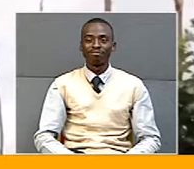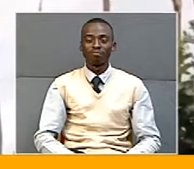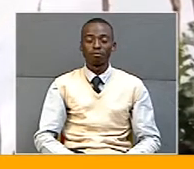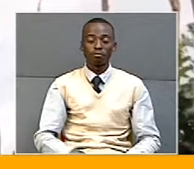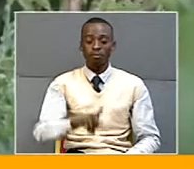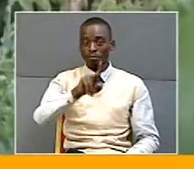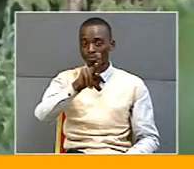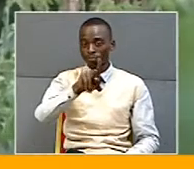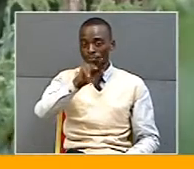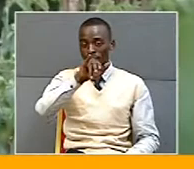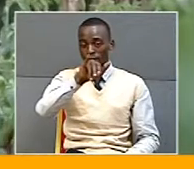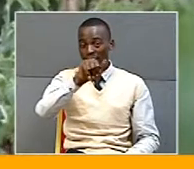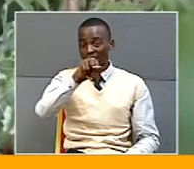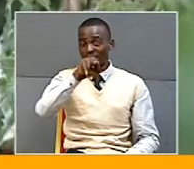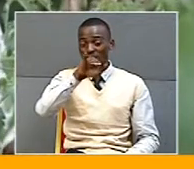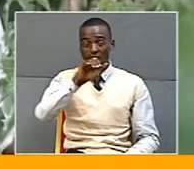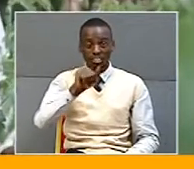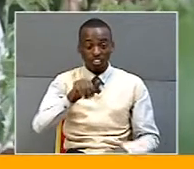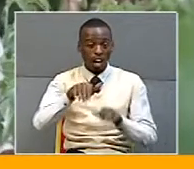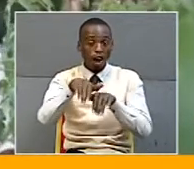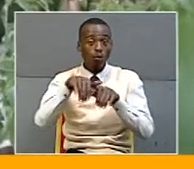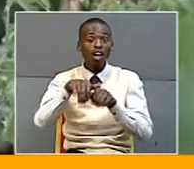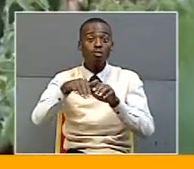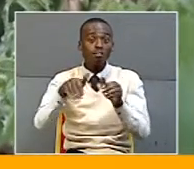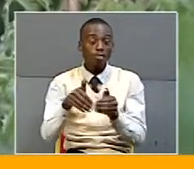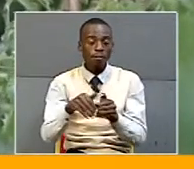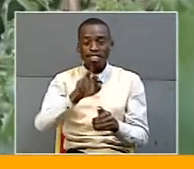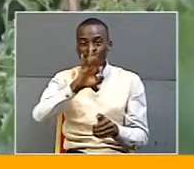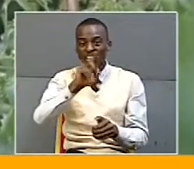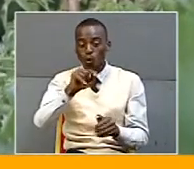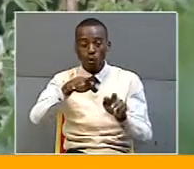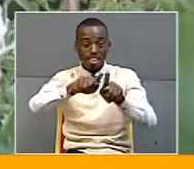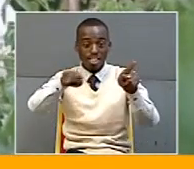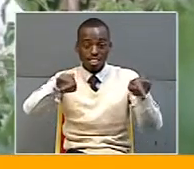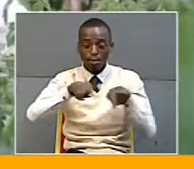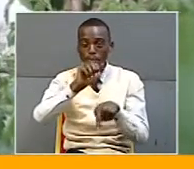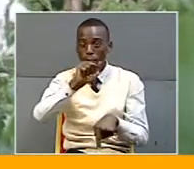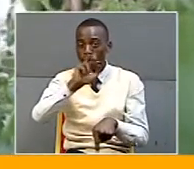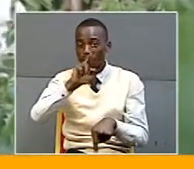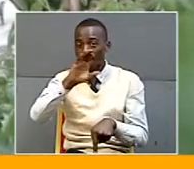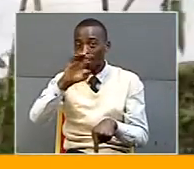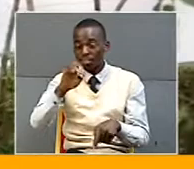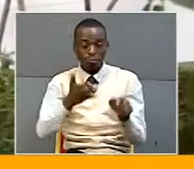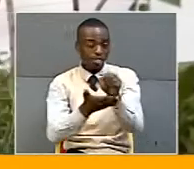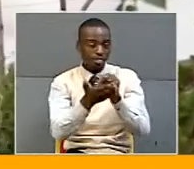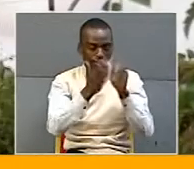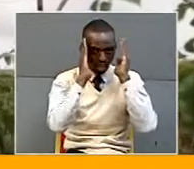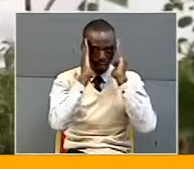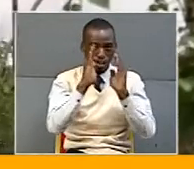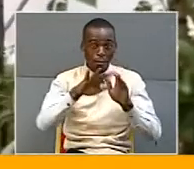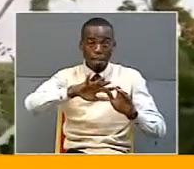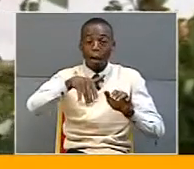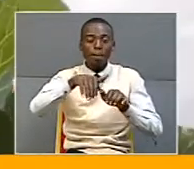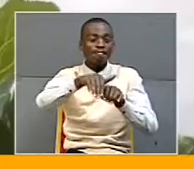Chanja Urban Agriculture Resource and Demonstration Farm, sitting on 31 acres of land, is a center targeting urban farmers